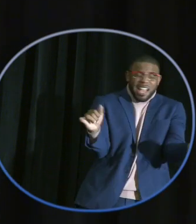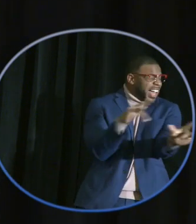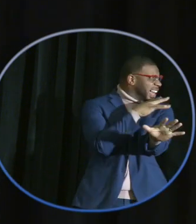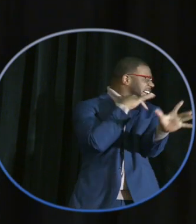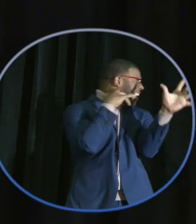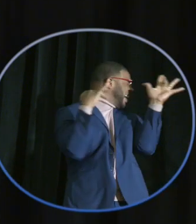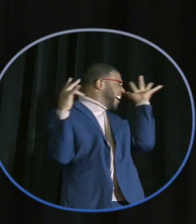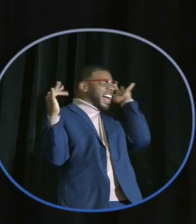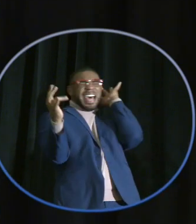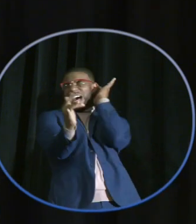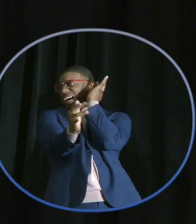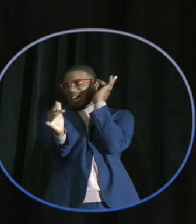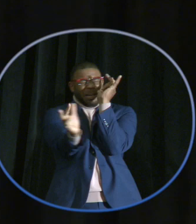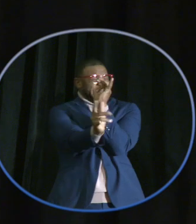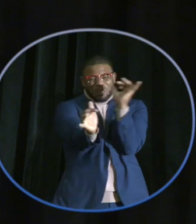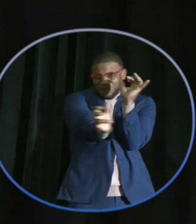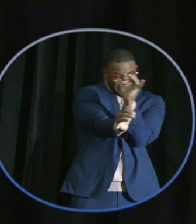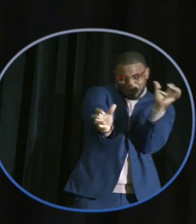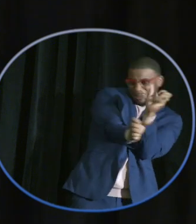vain.